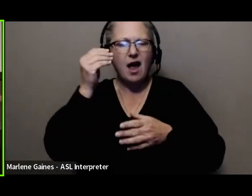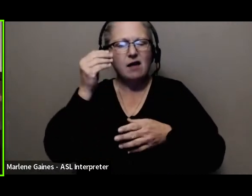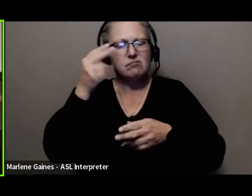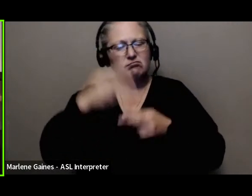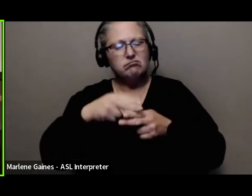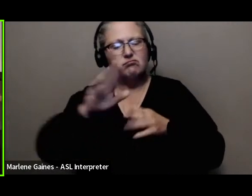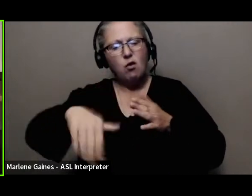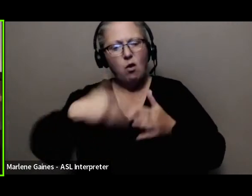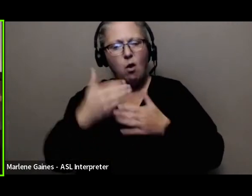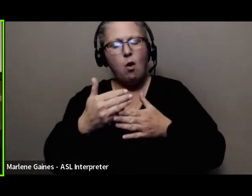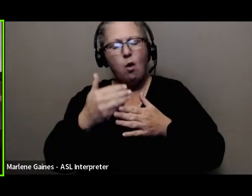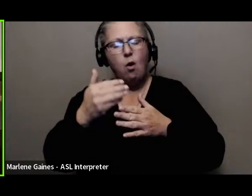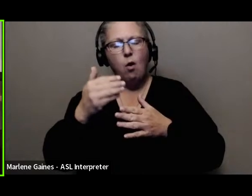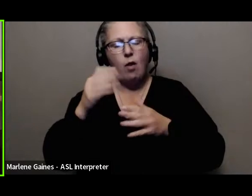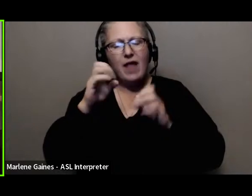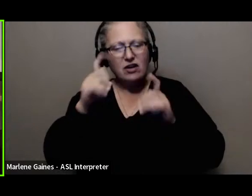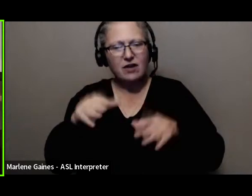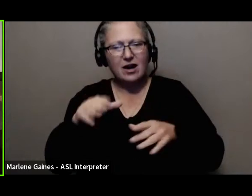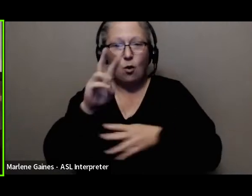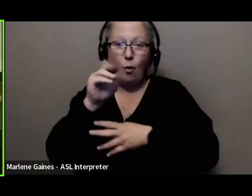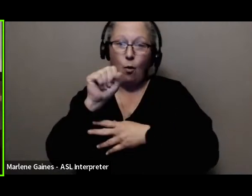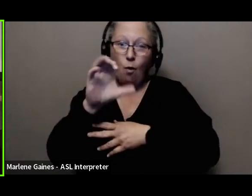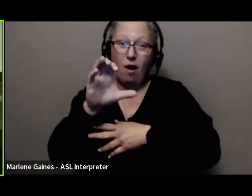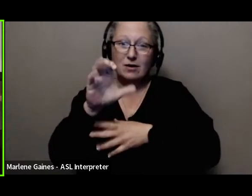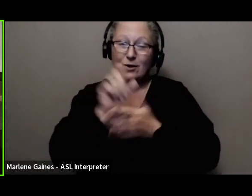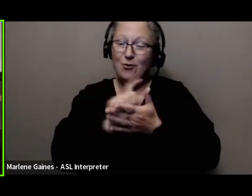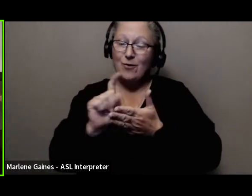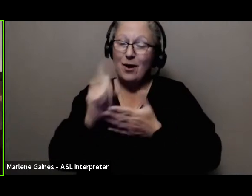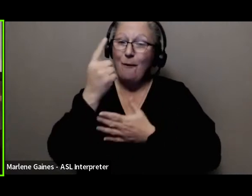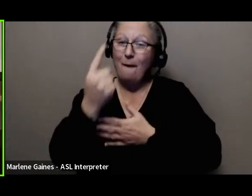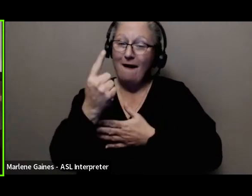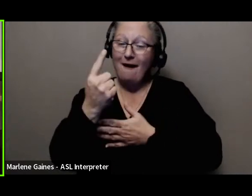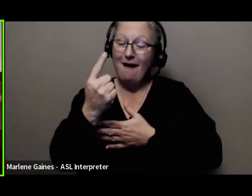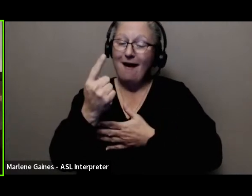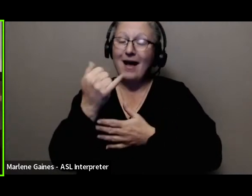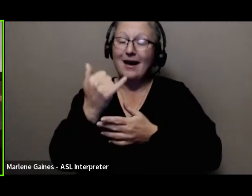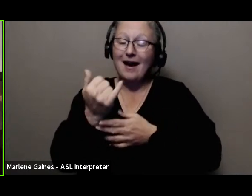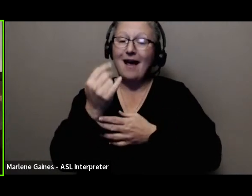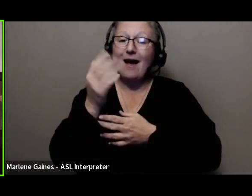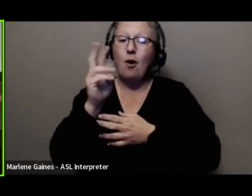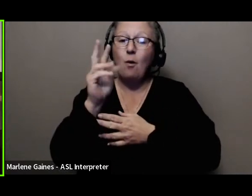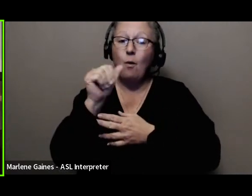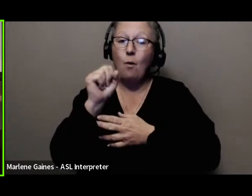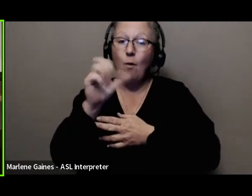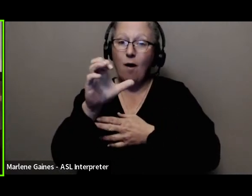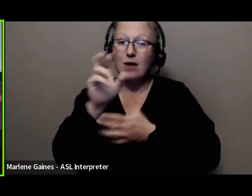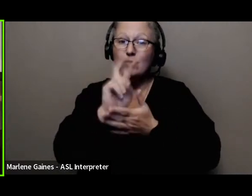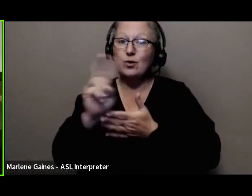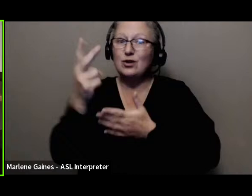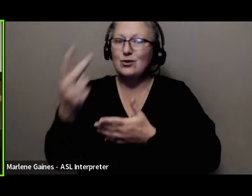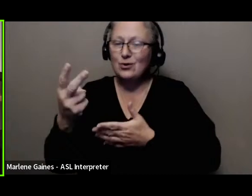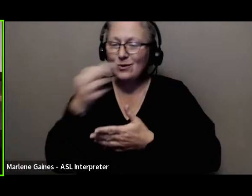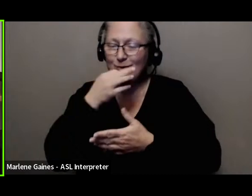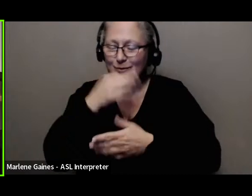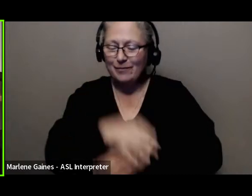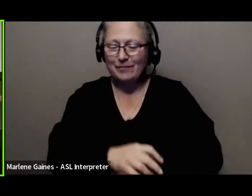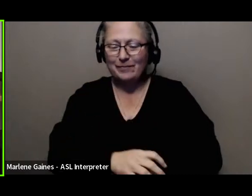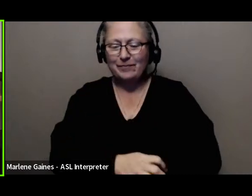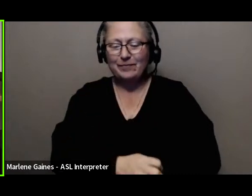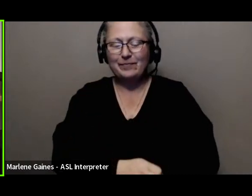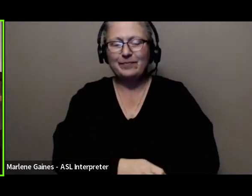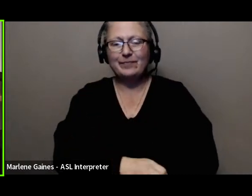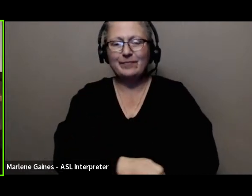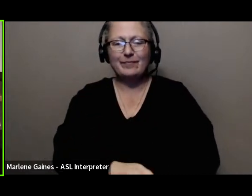in WASC Week 1. We're finishing up WASC Week 1 and we'll be entering into WASC Week 2. This